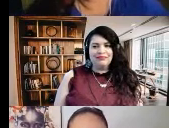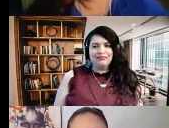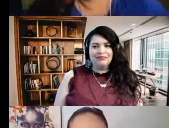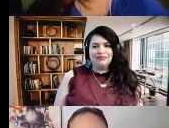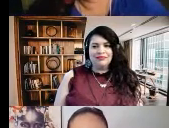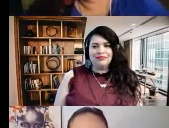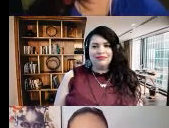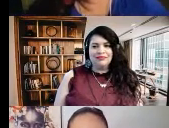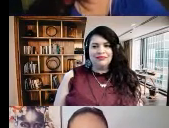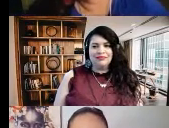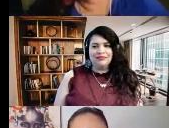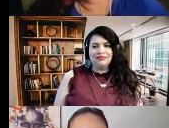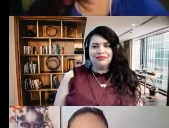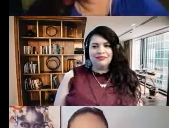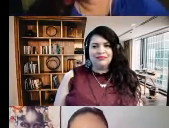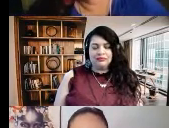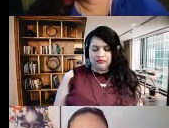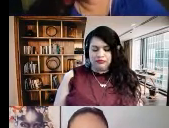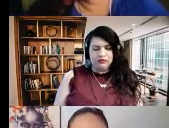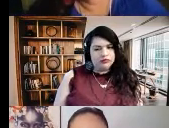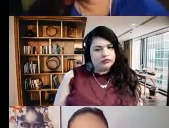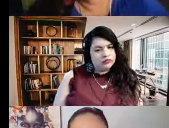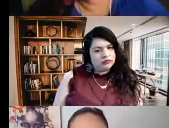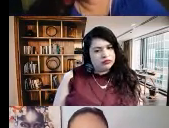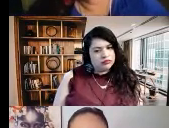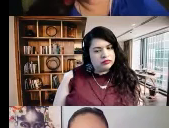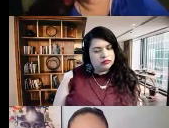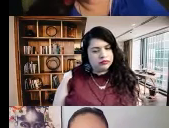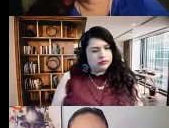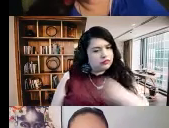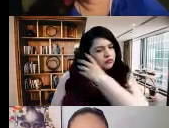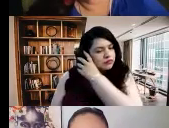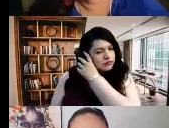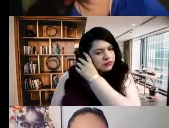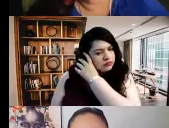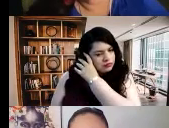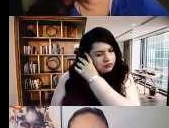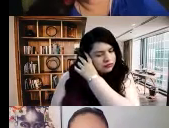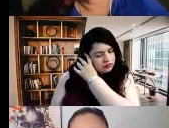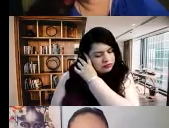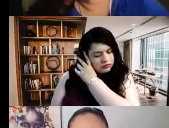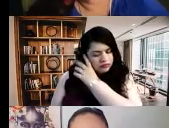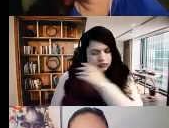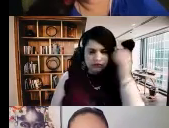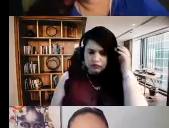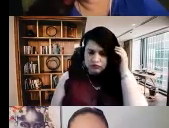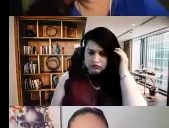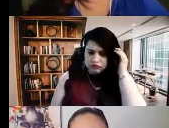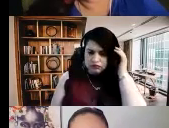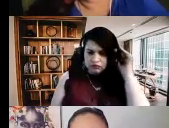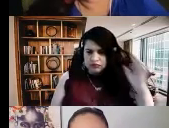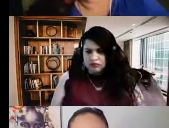I'll speak my feelings before I read one of the things I wrote. It's been really interesting to touch back to some of